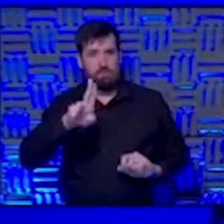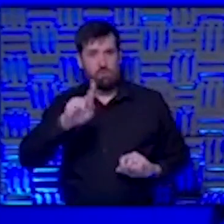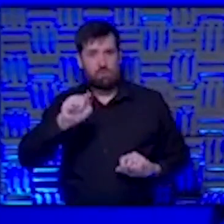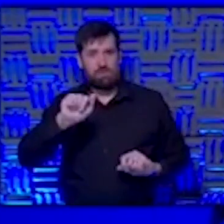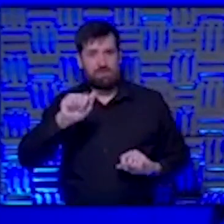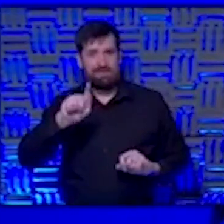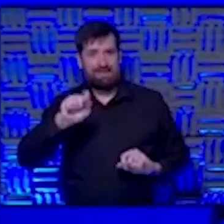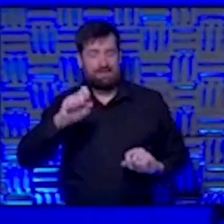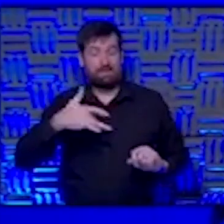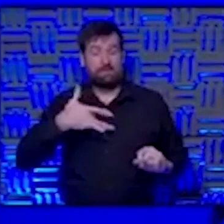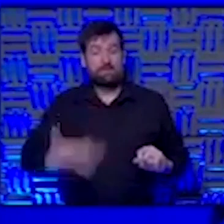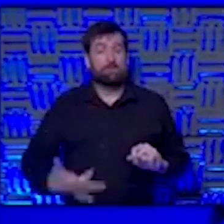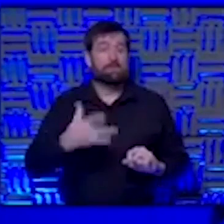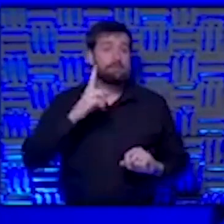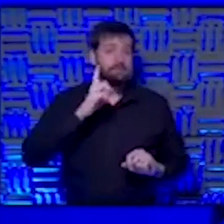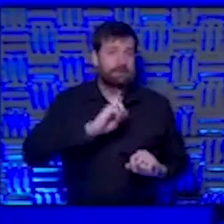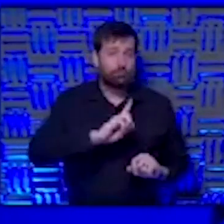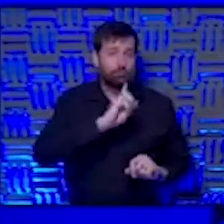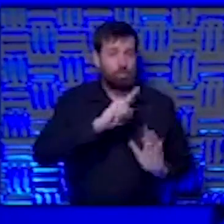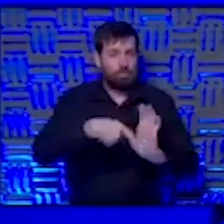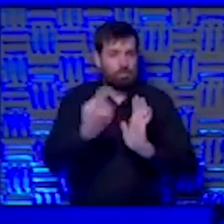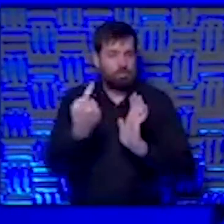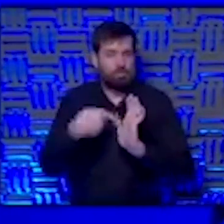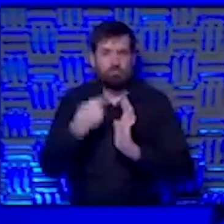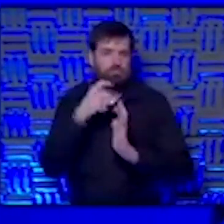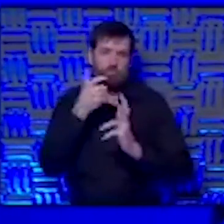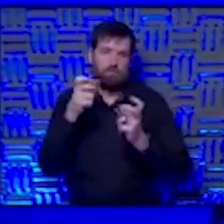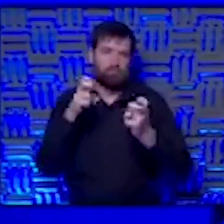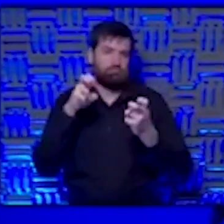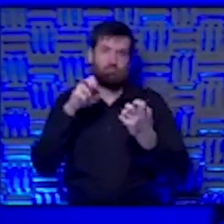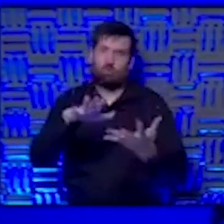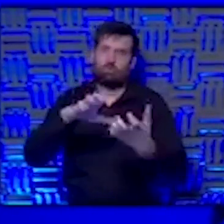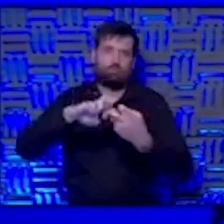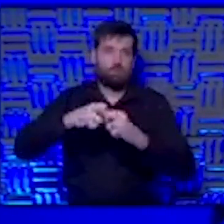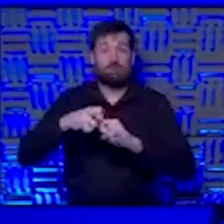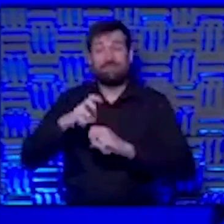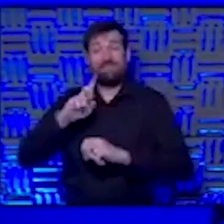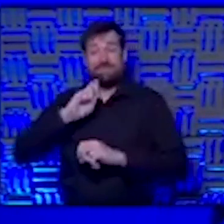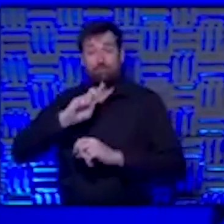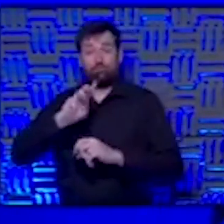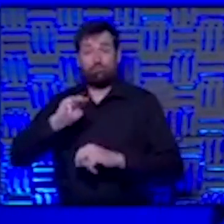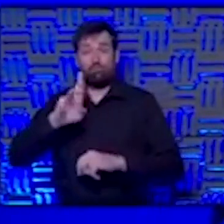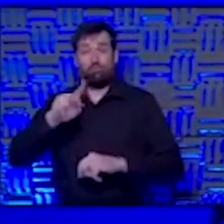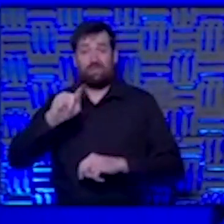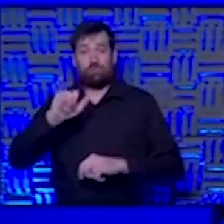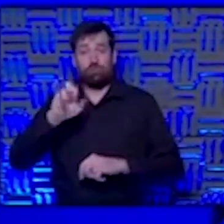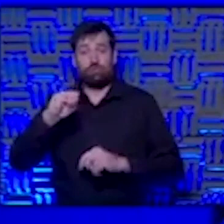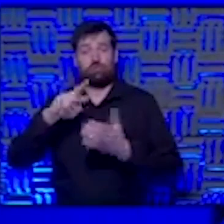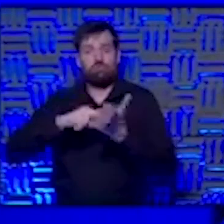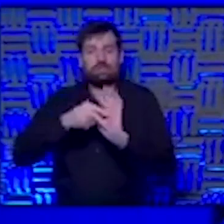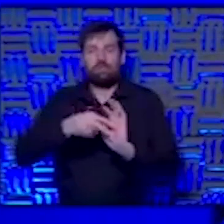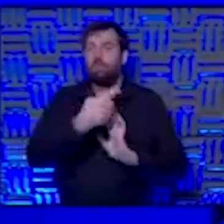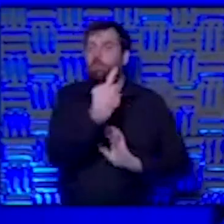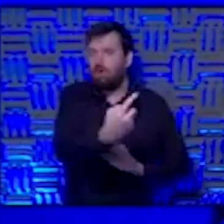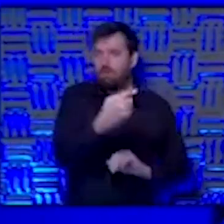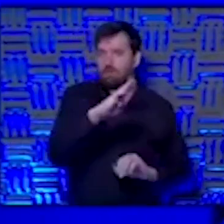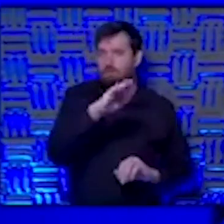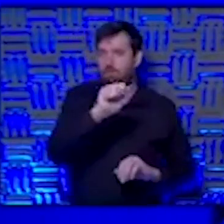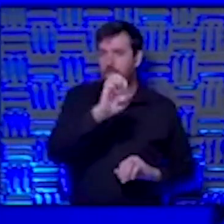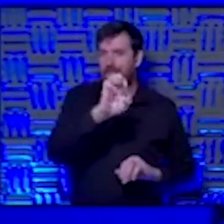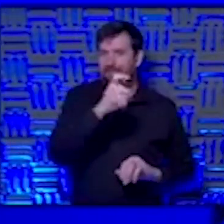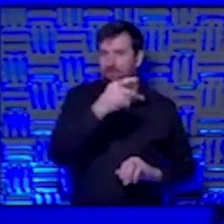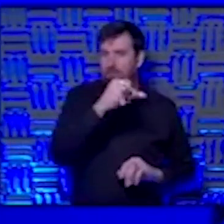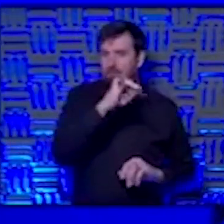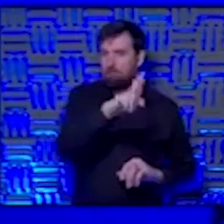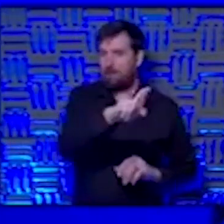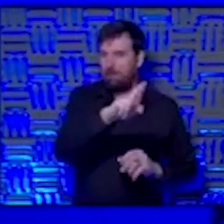single mutations, don't really cause a problem. And by single mutation, I mean one base pair in the genome is a single mutation.